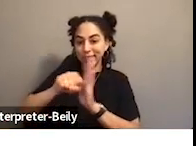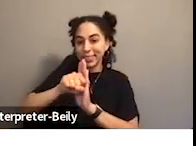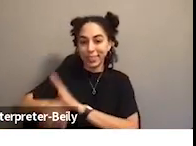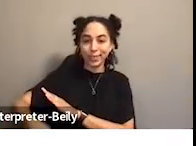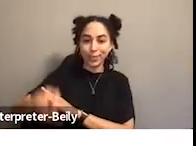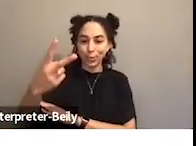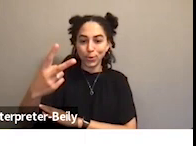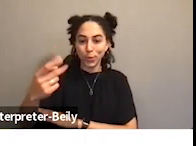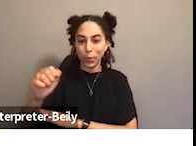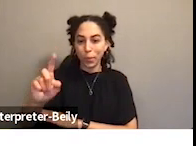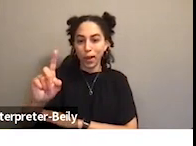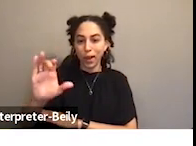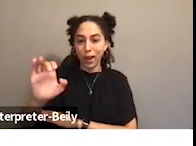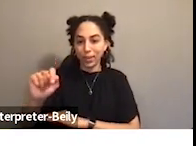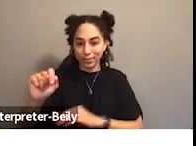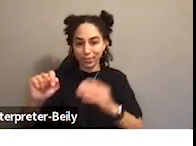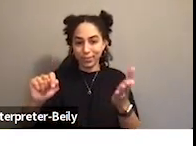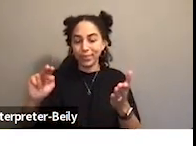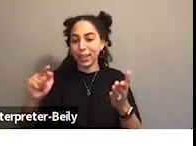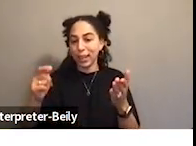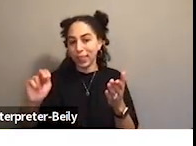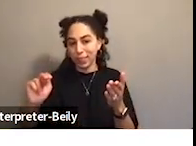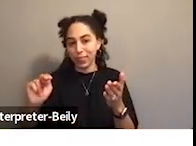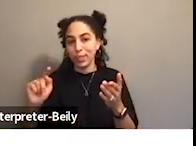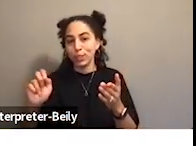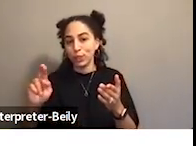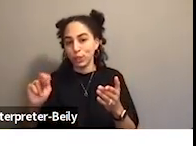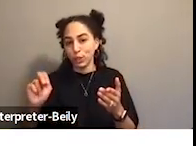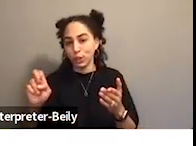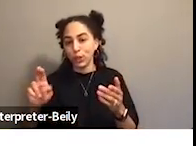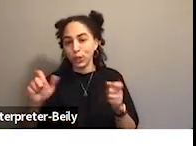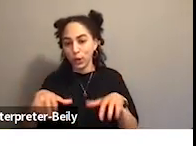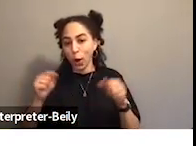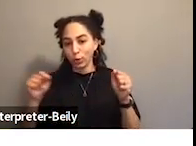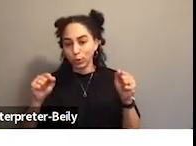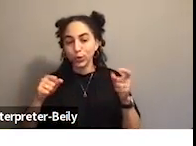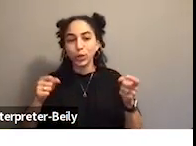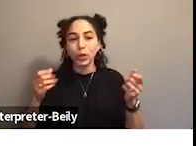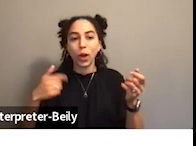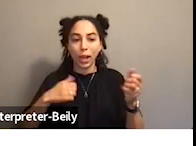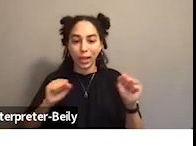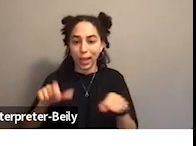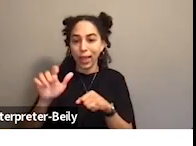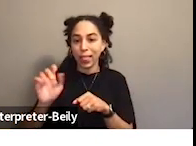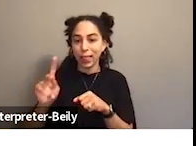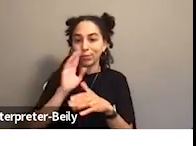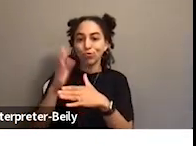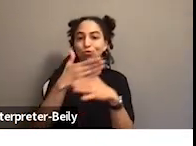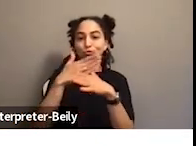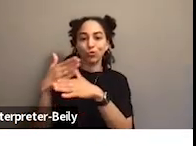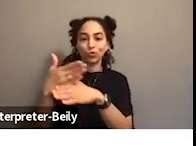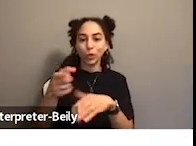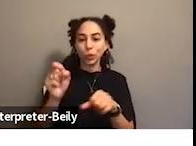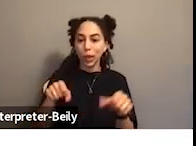podcast hosted by Nathan Turner. So I can share links to that and you can get information about